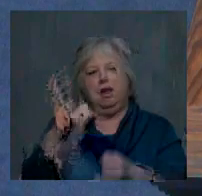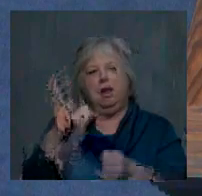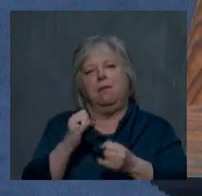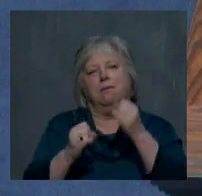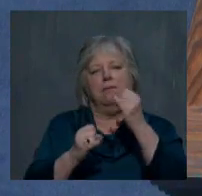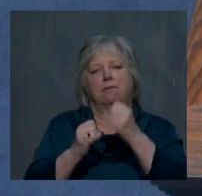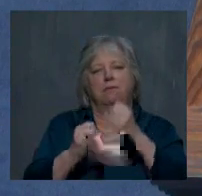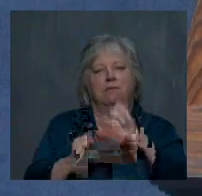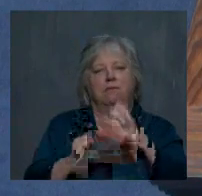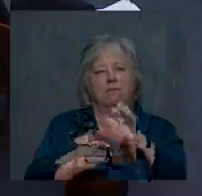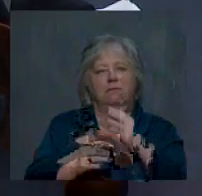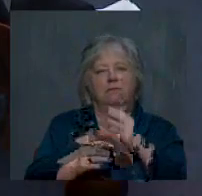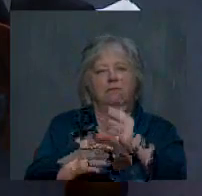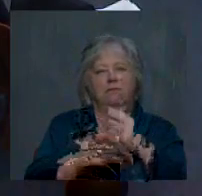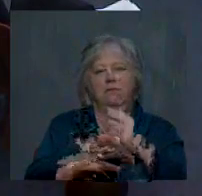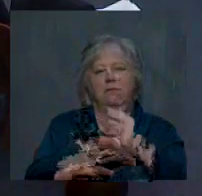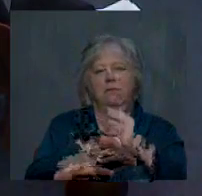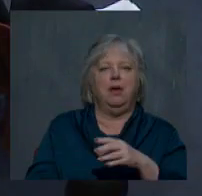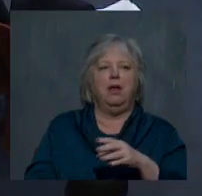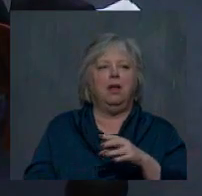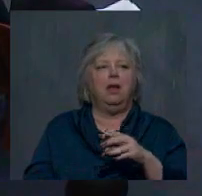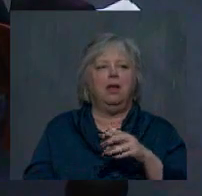where. Very good.